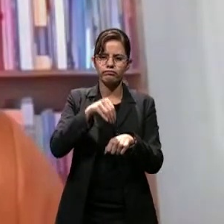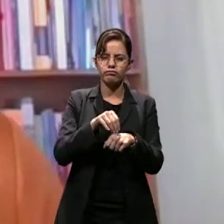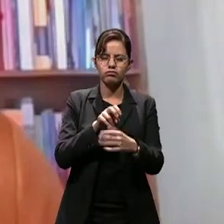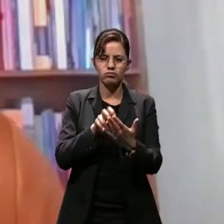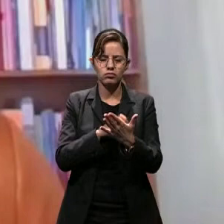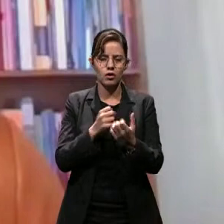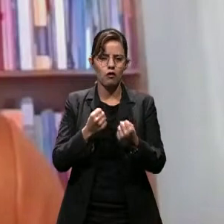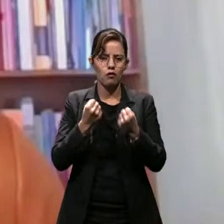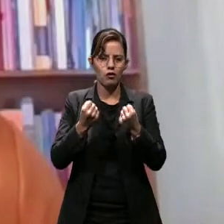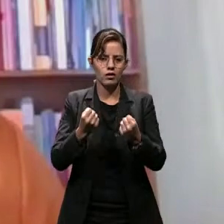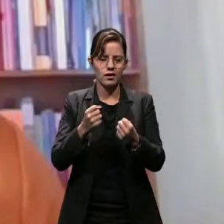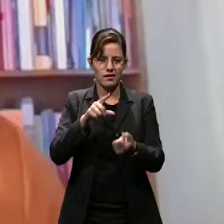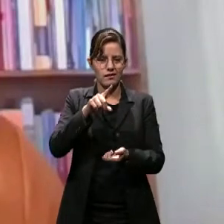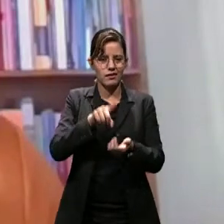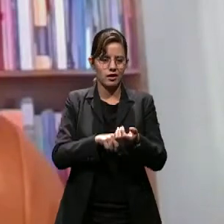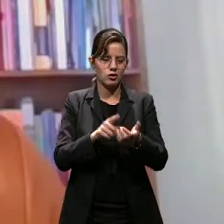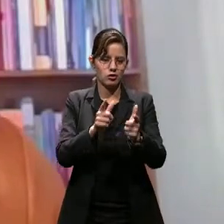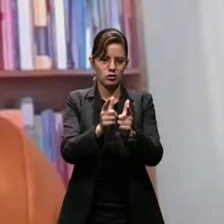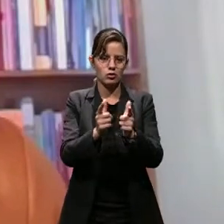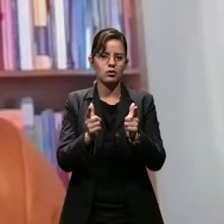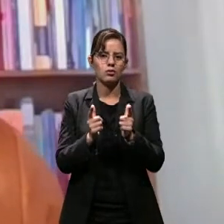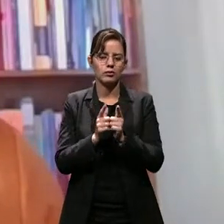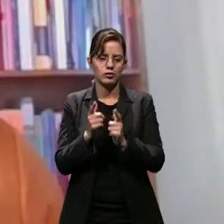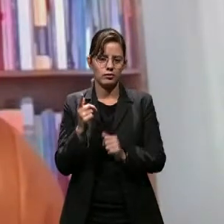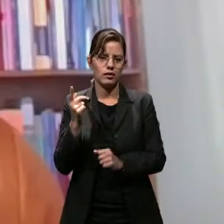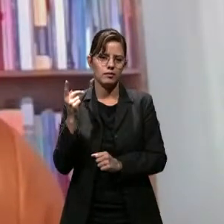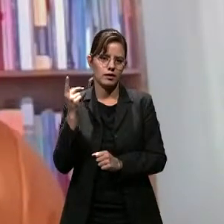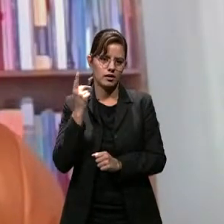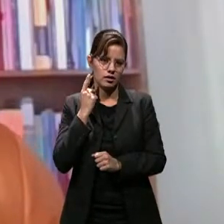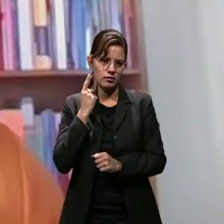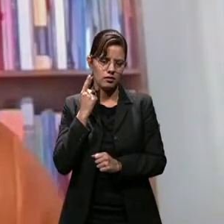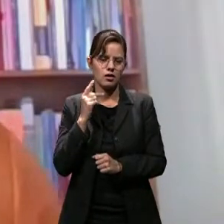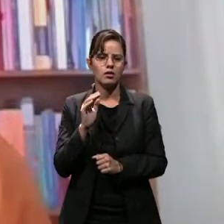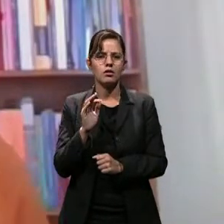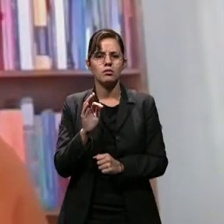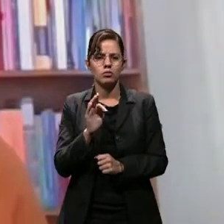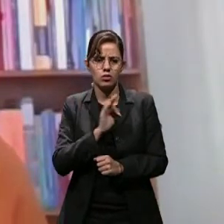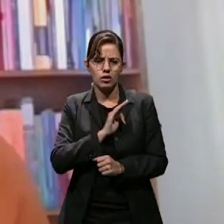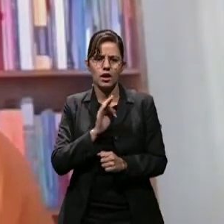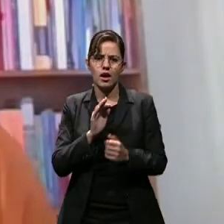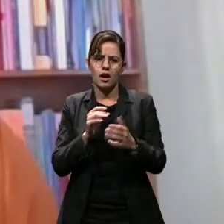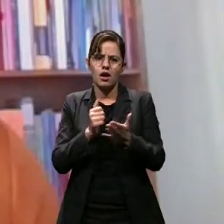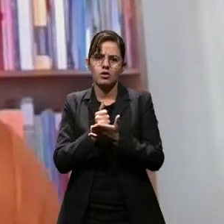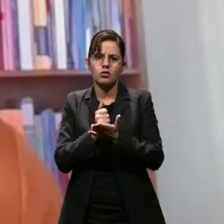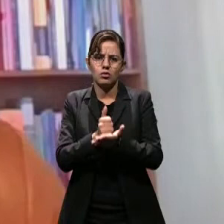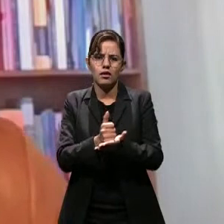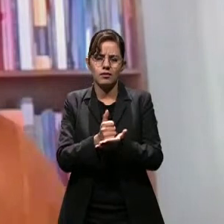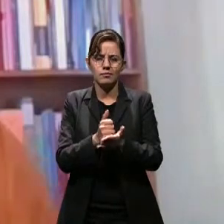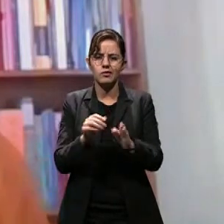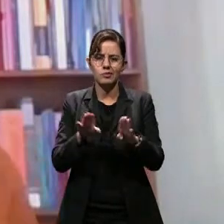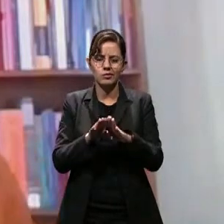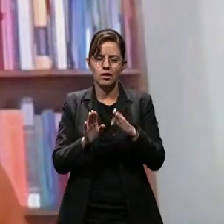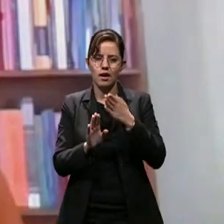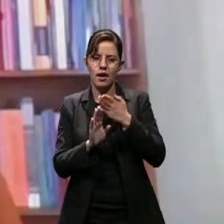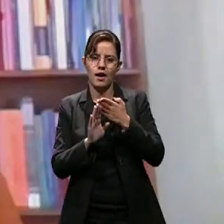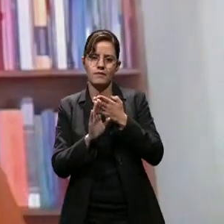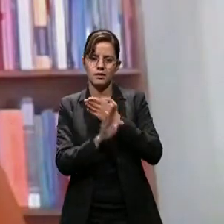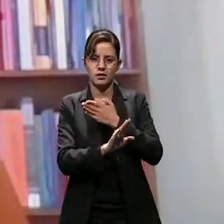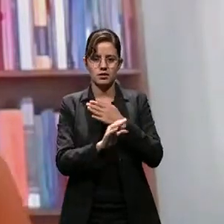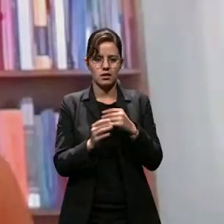regulations in political parties to generate mechanisms not only of